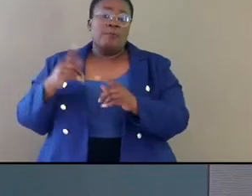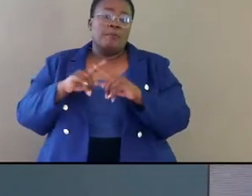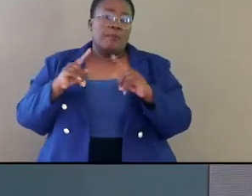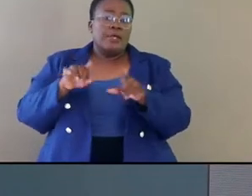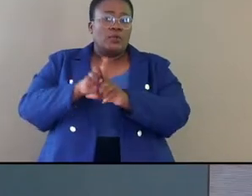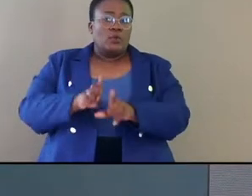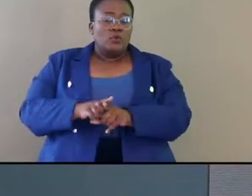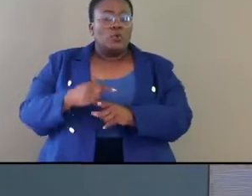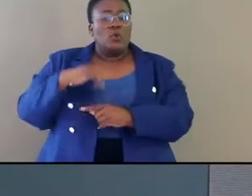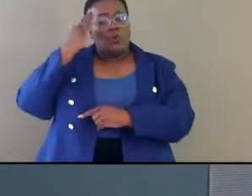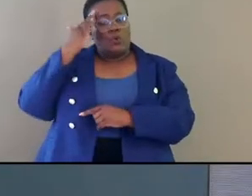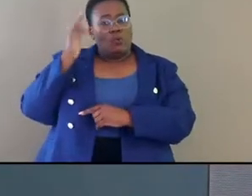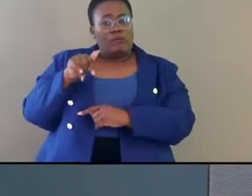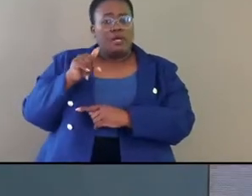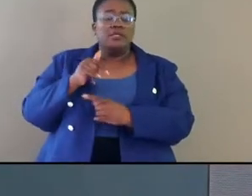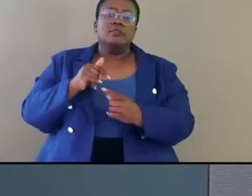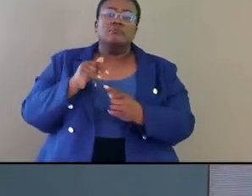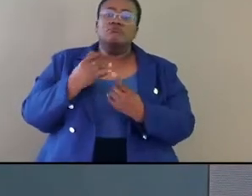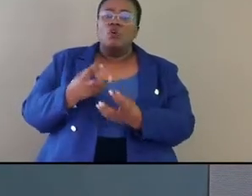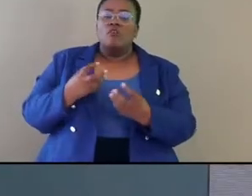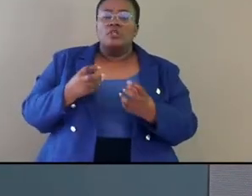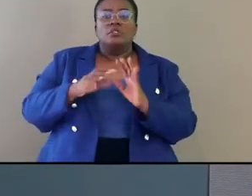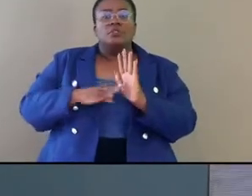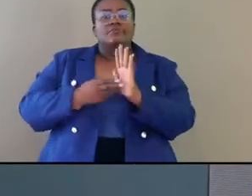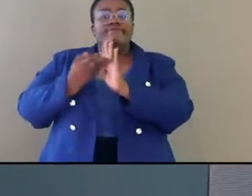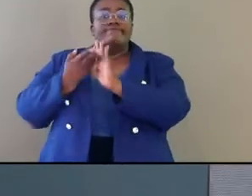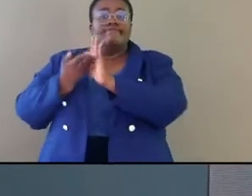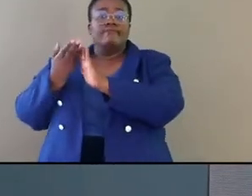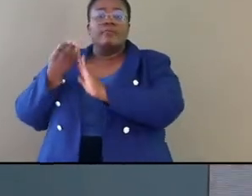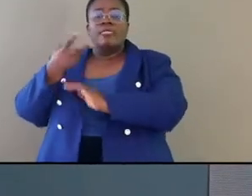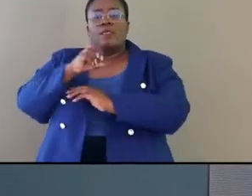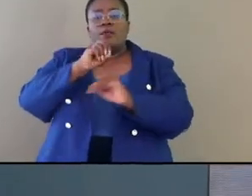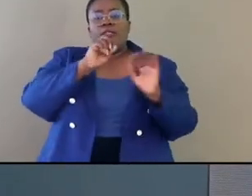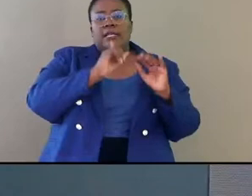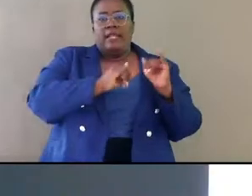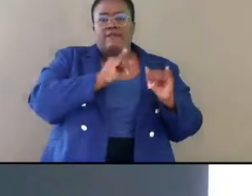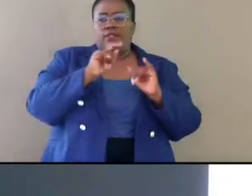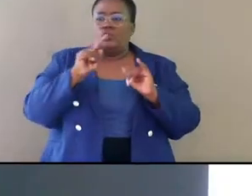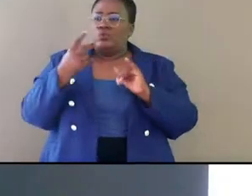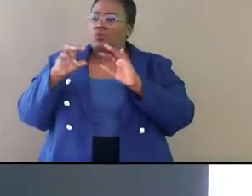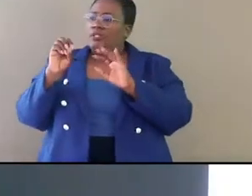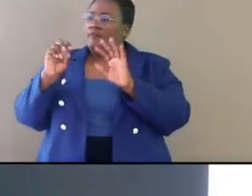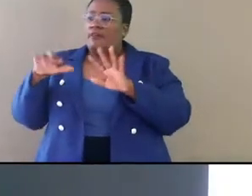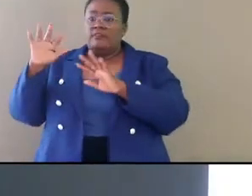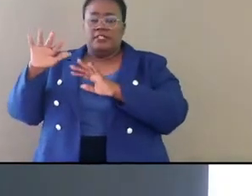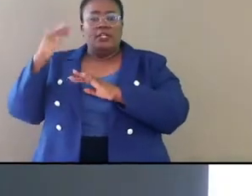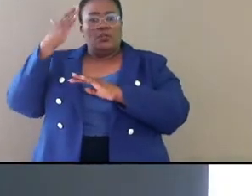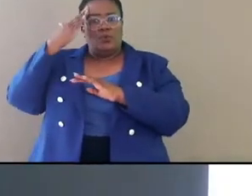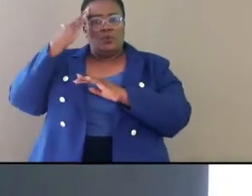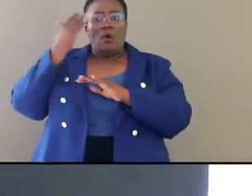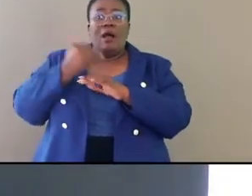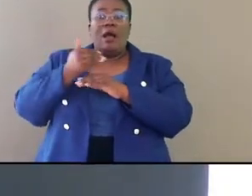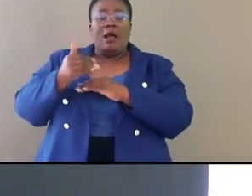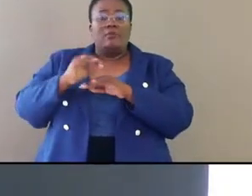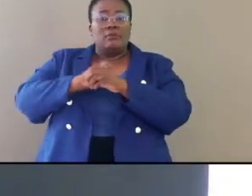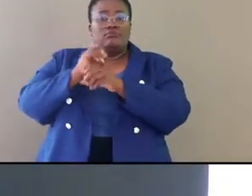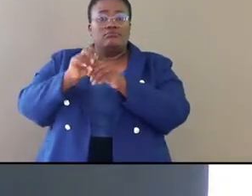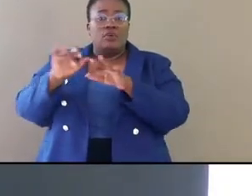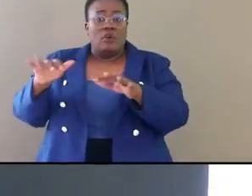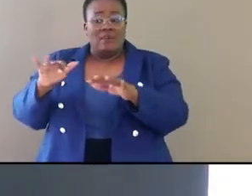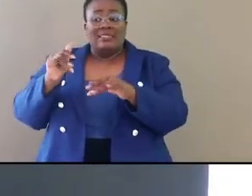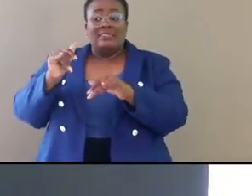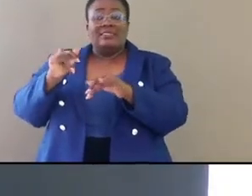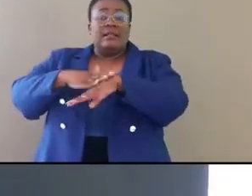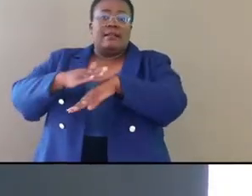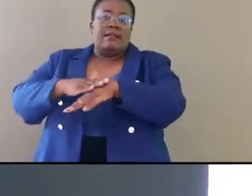that poverty increased between 2011 and 2015 but of course post-COVID we can imagine that these numbers are increasing further. I